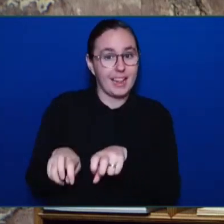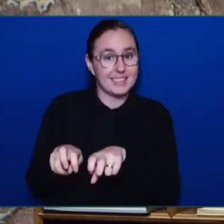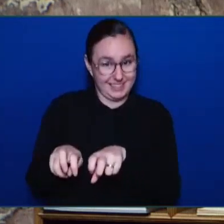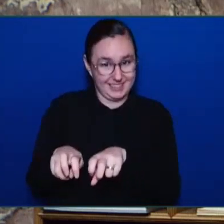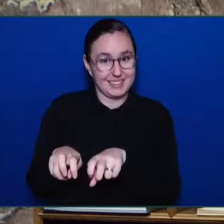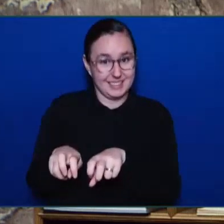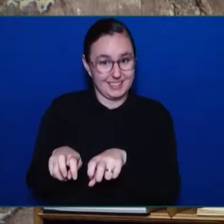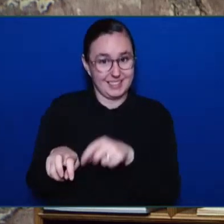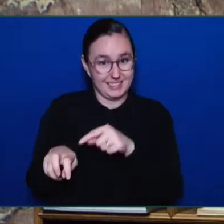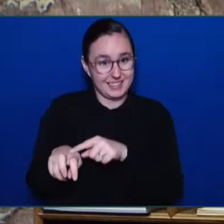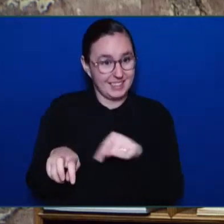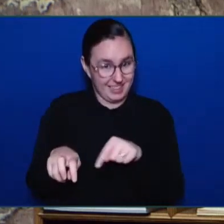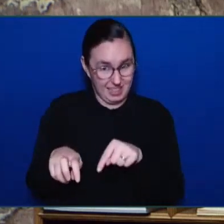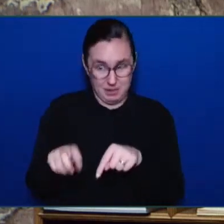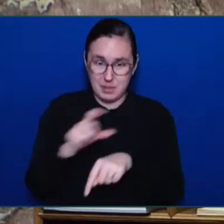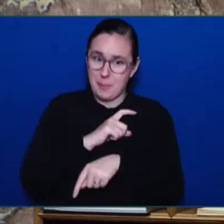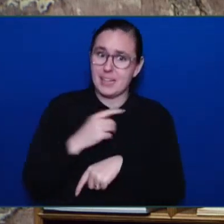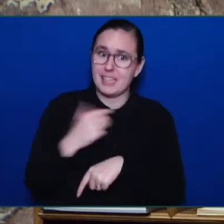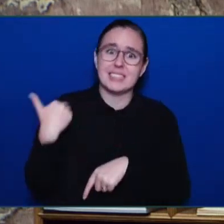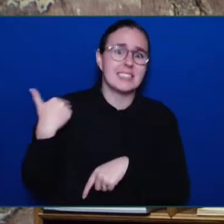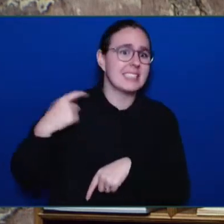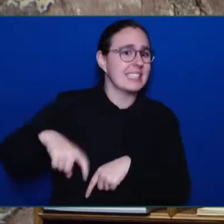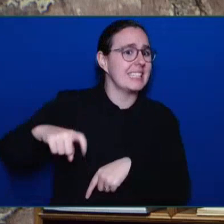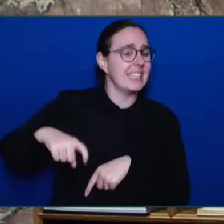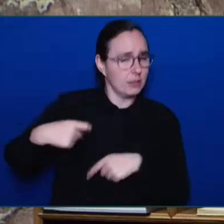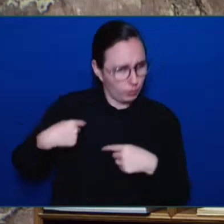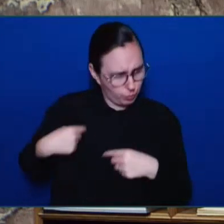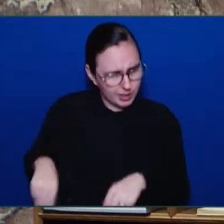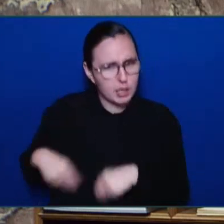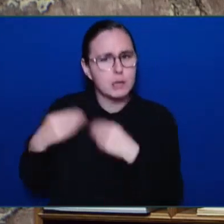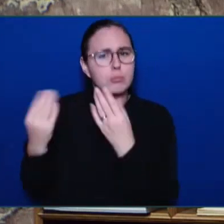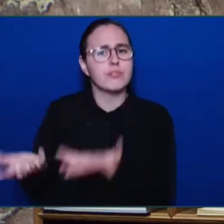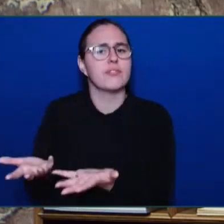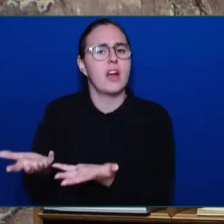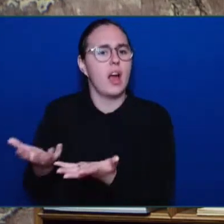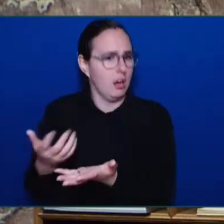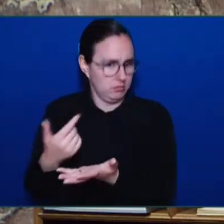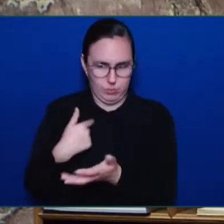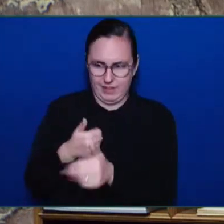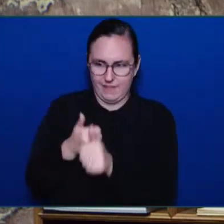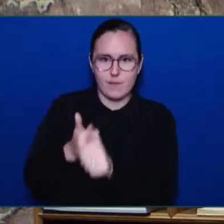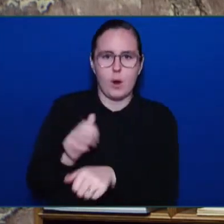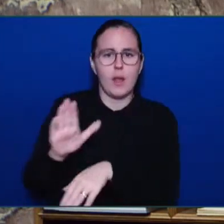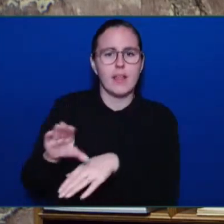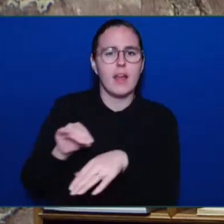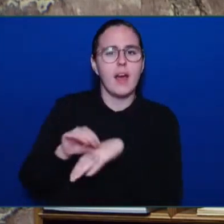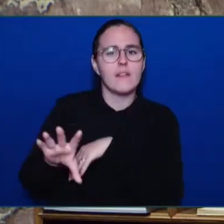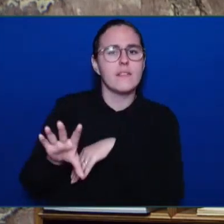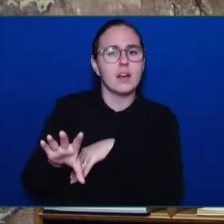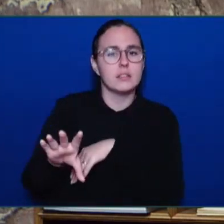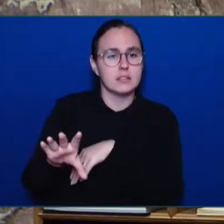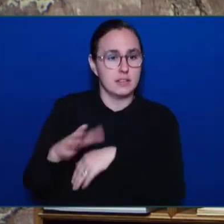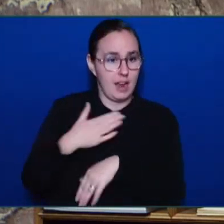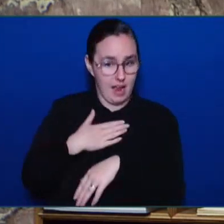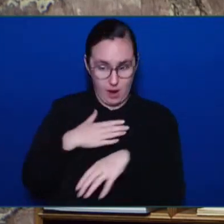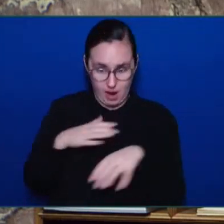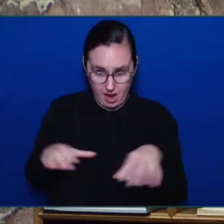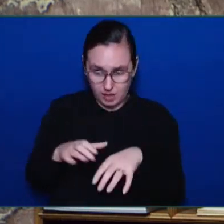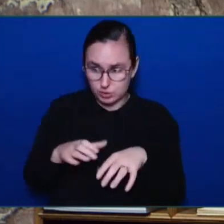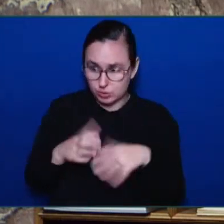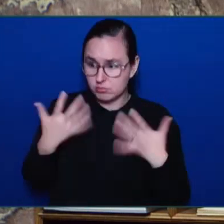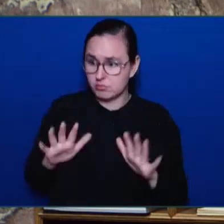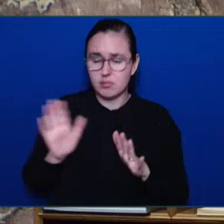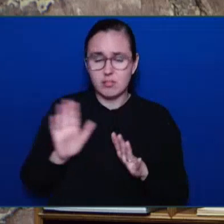to take. It's why in small communities, when they're facing these kinds of similar problems, that we are funding